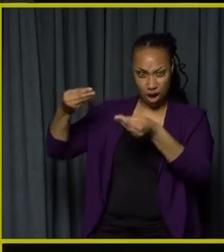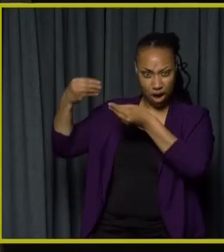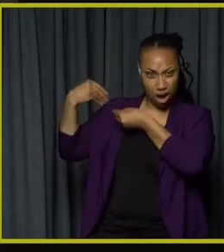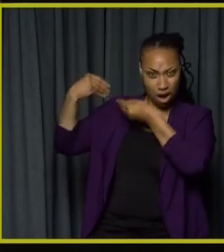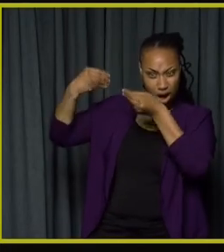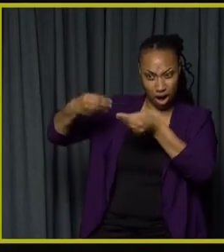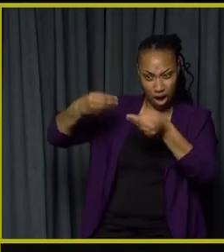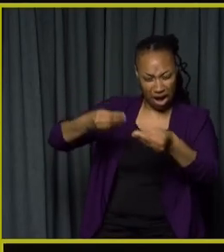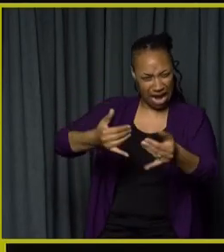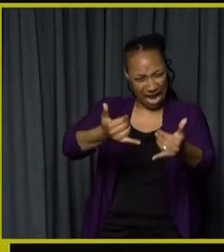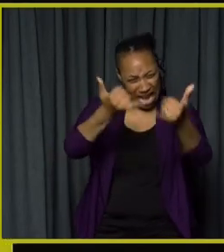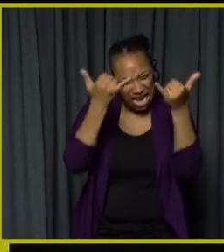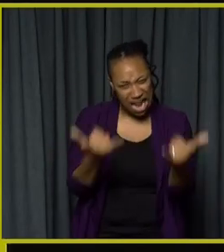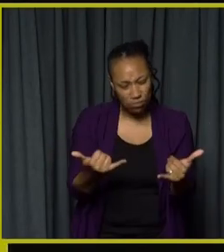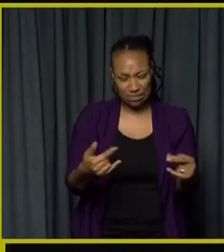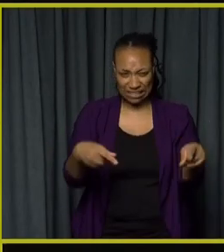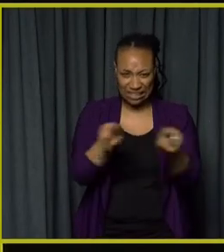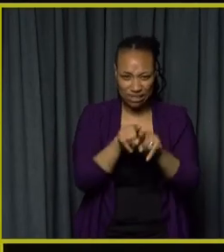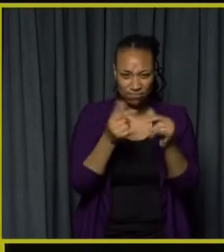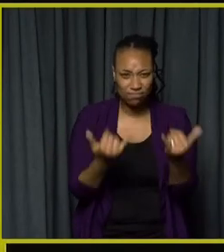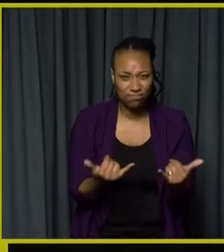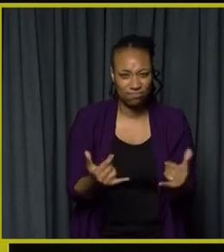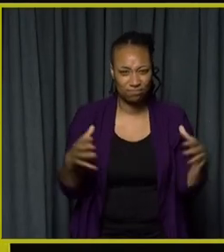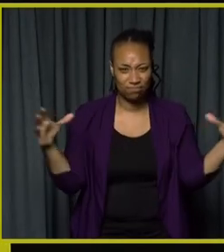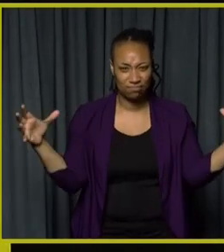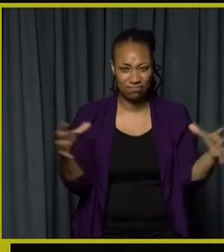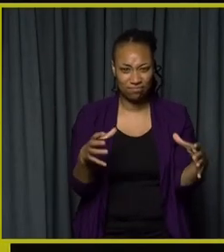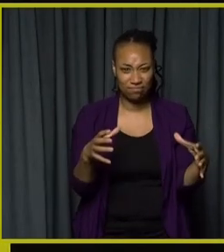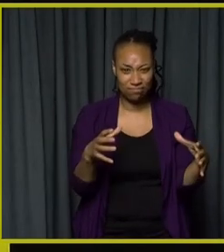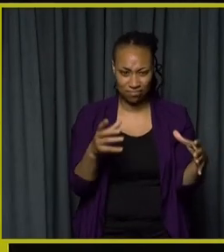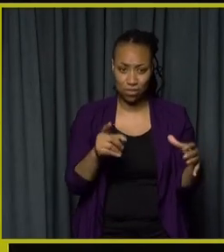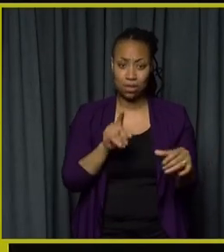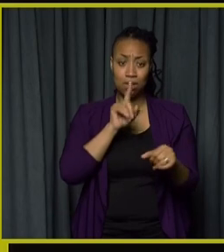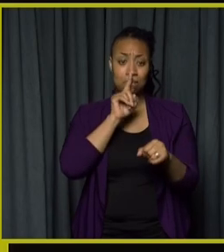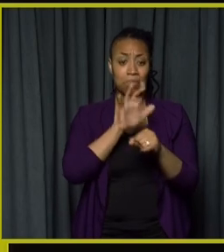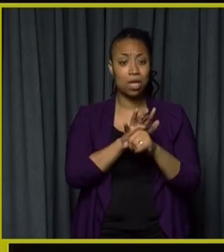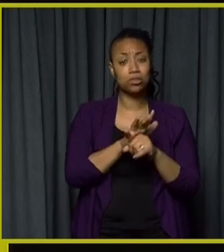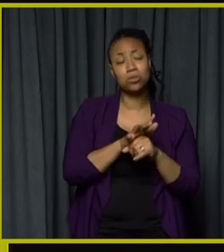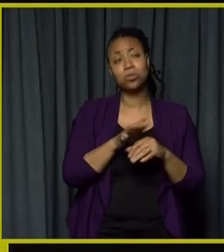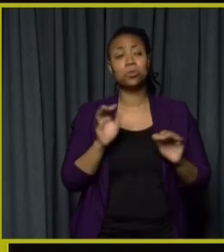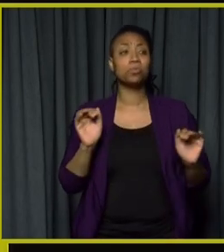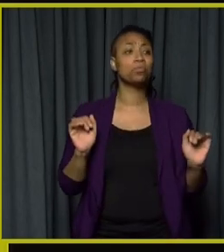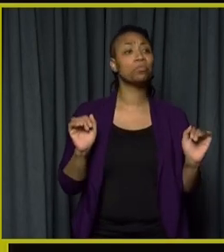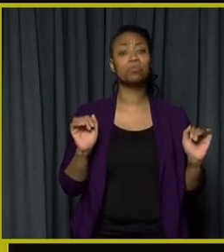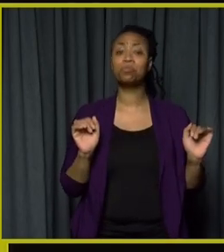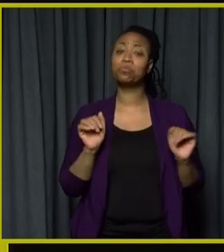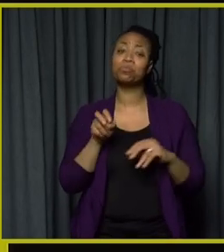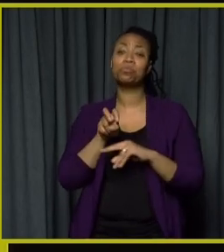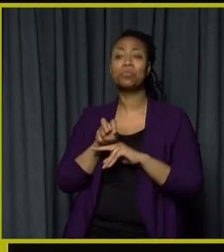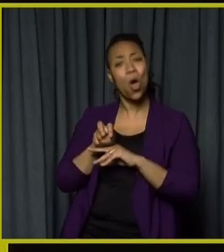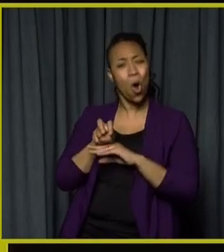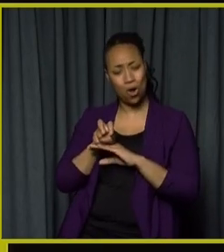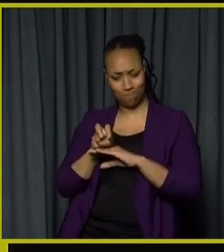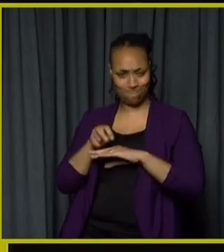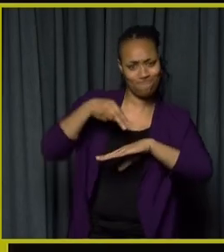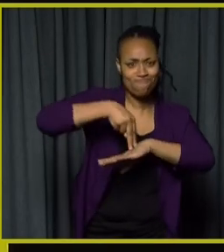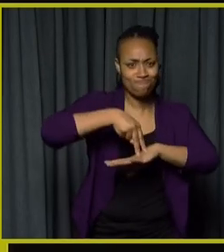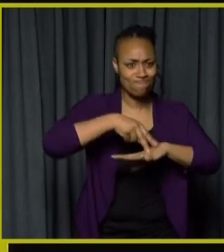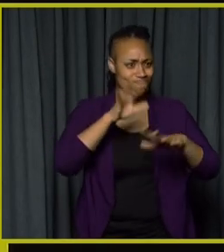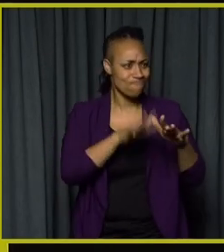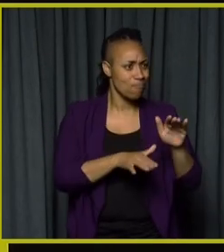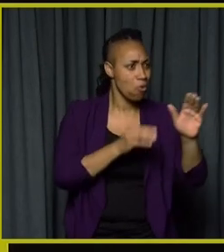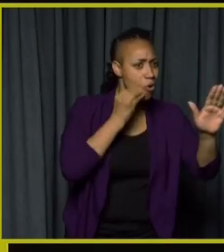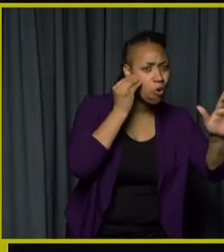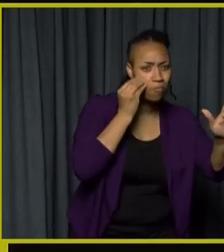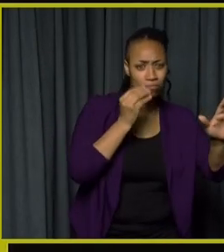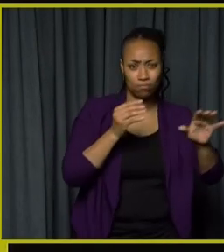not pledge to sit in or camp out on the National Mall, but to go home to Alabama and Alaska, to California and the Carolinas, to Mississippi